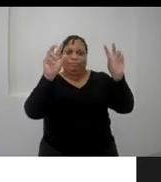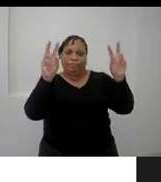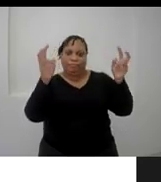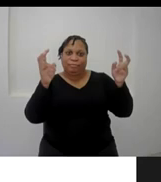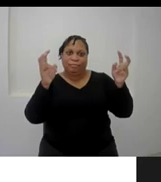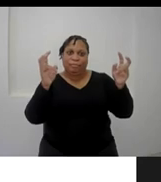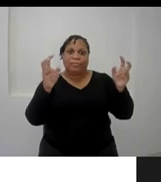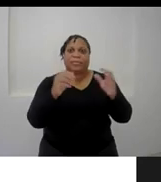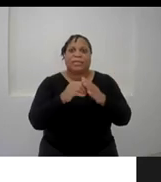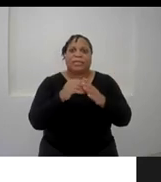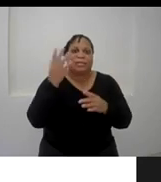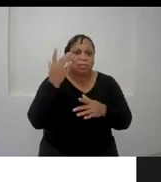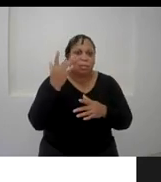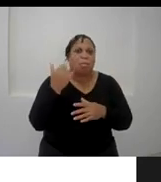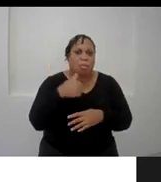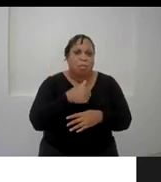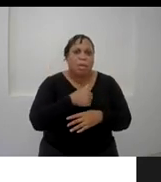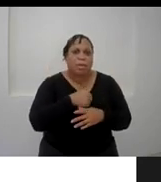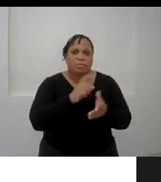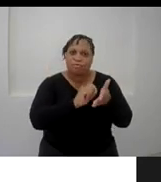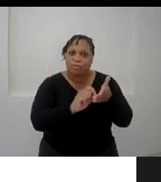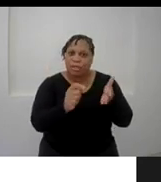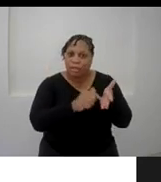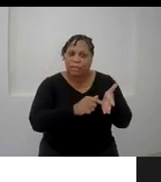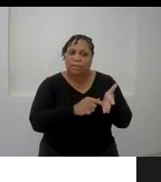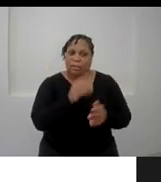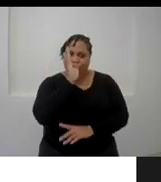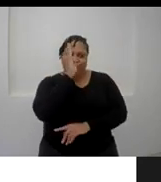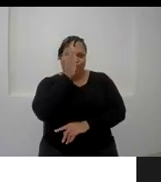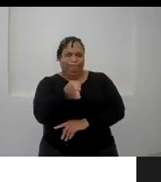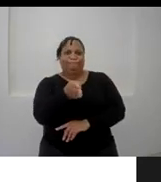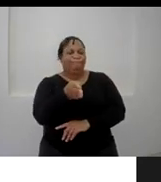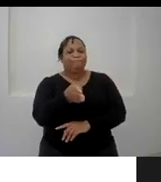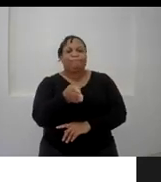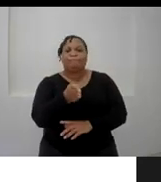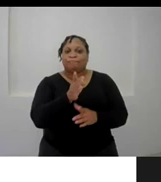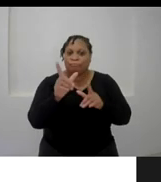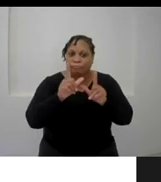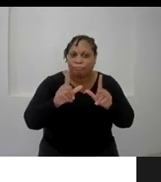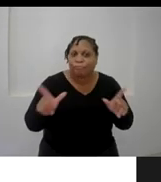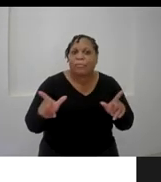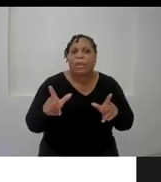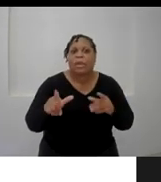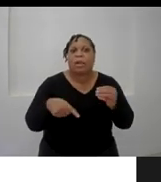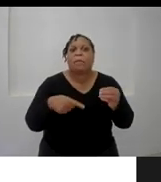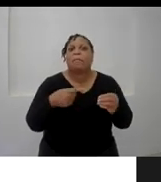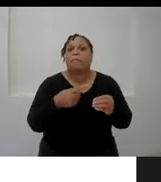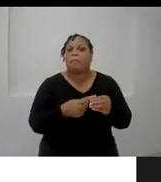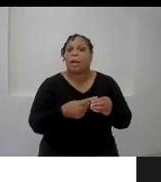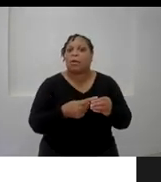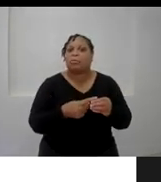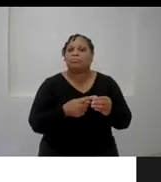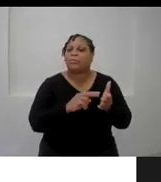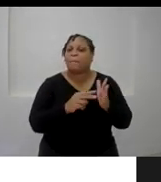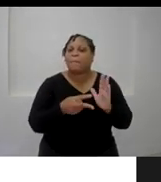plan? And then we talk in fairly straightforward language about what are some of the